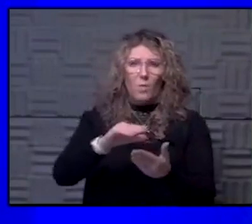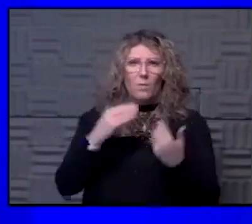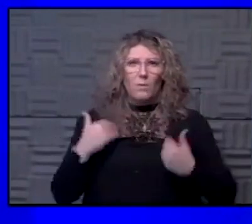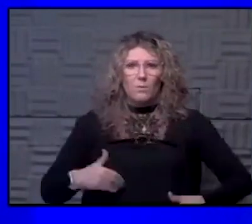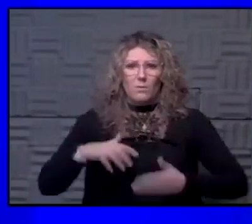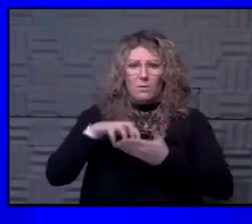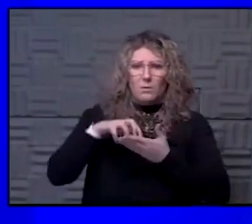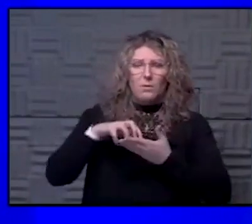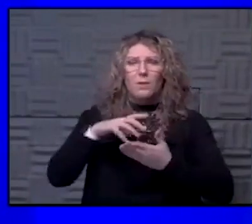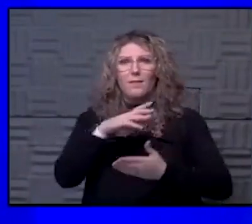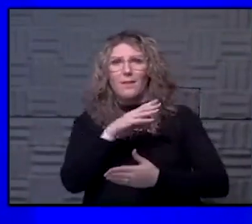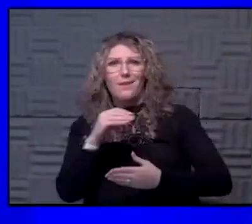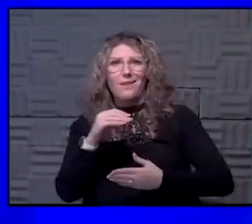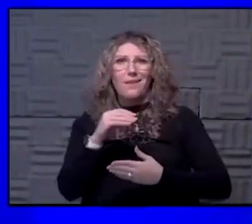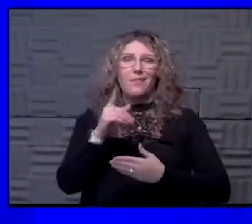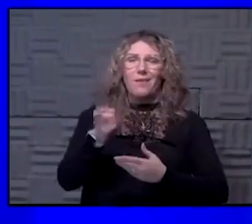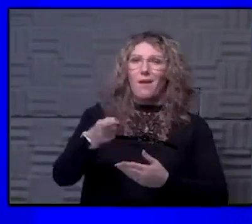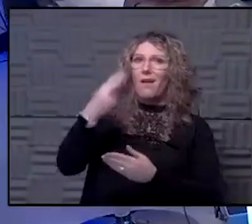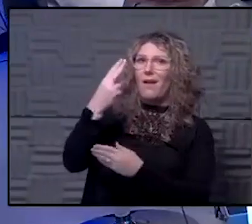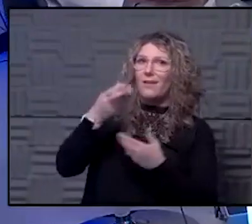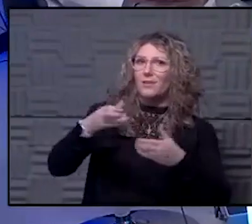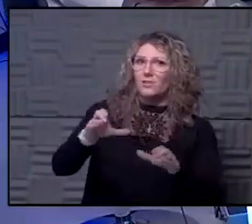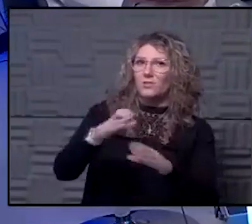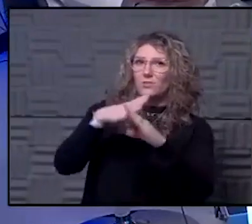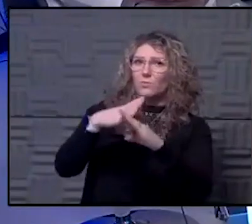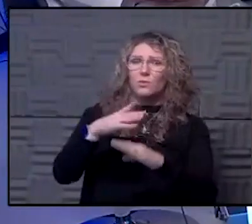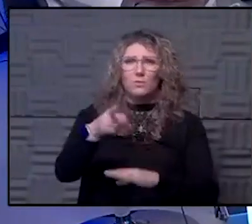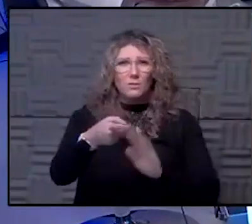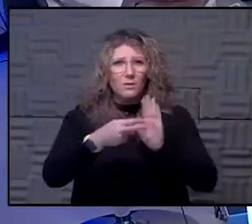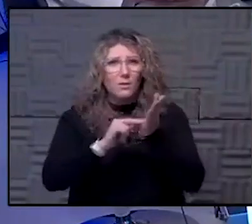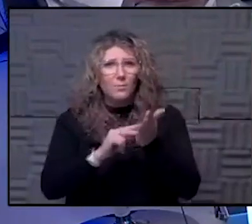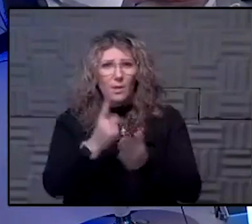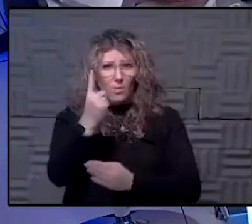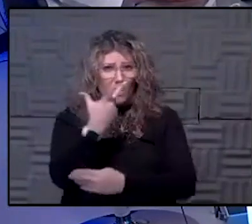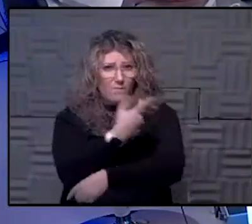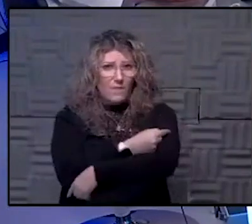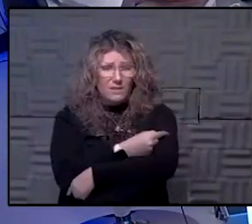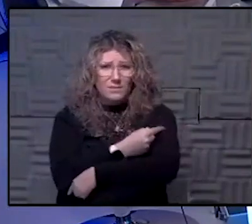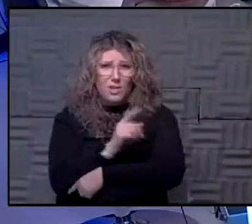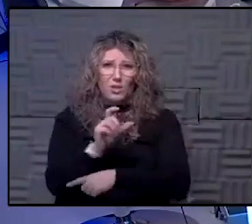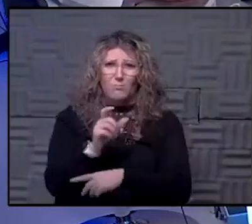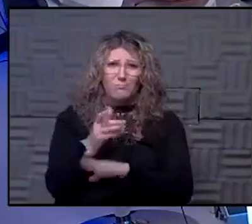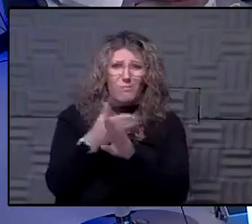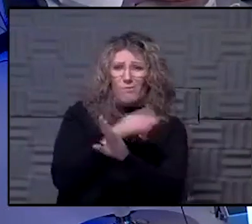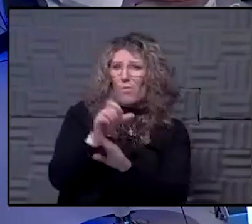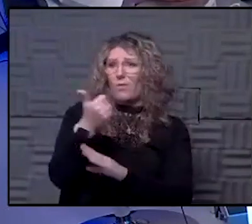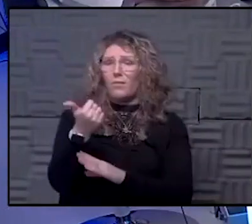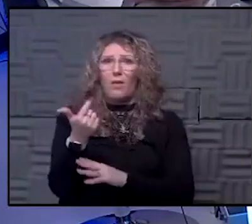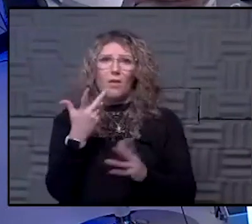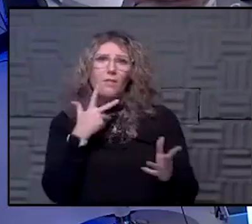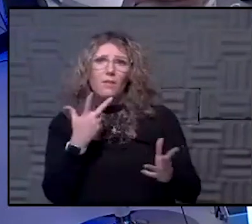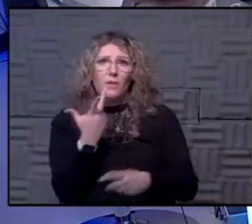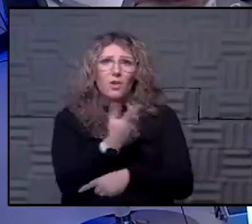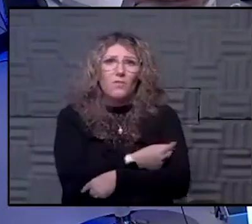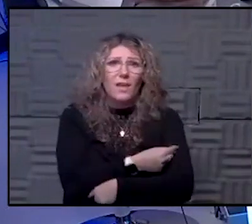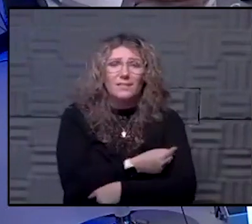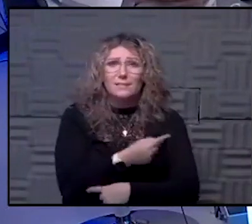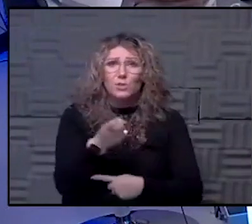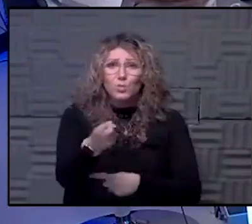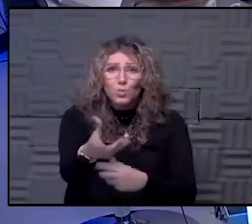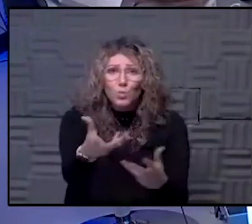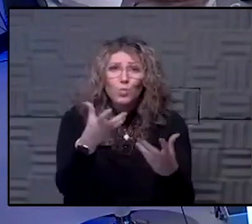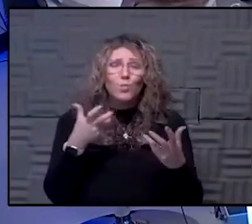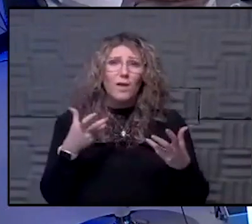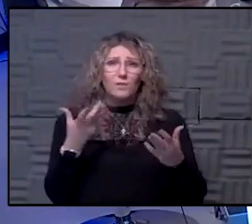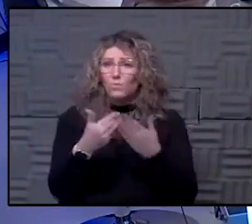higher chance you will have to mount that protection. And Hawkeye, do you think that means they should get one vaccine over another? And we've said the vaccine No. you want is the one that's going to get to your arm,